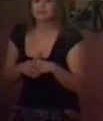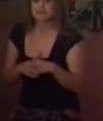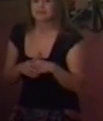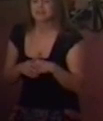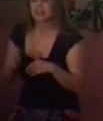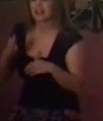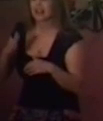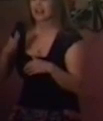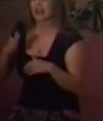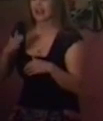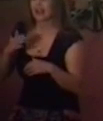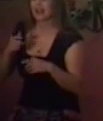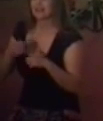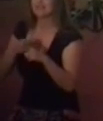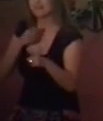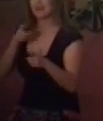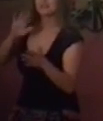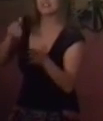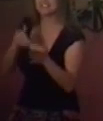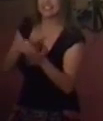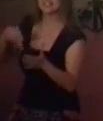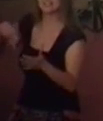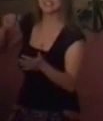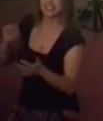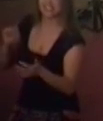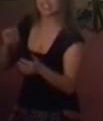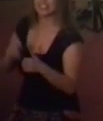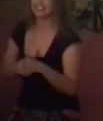I'm from Central Pennsylvania.